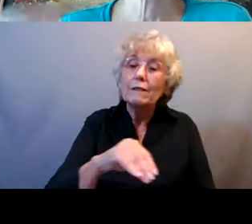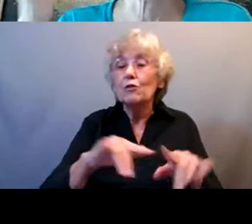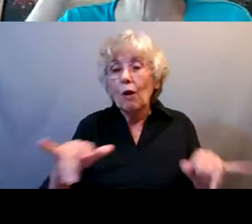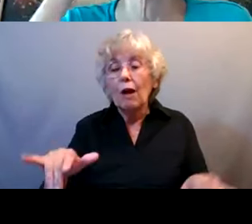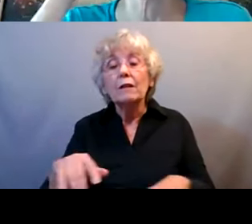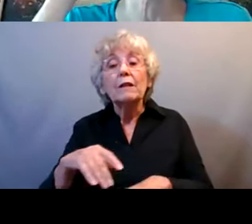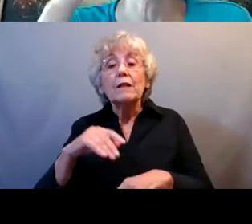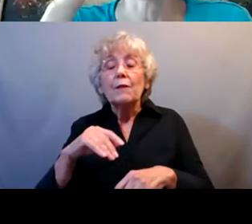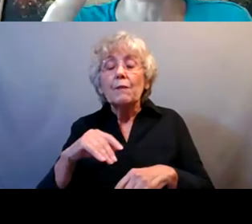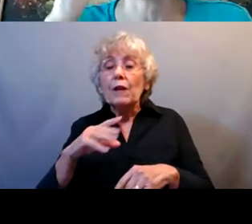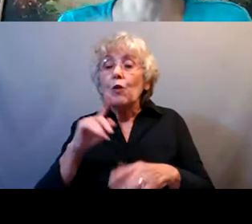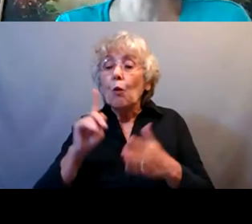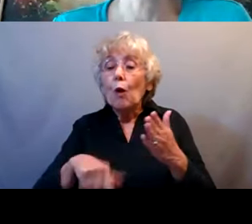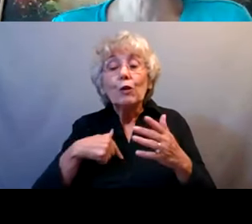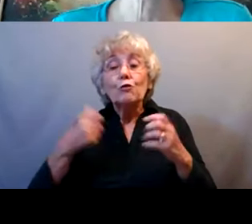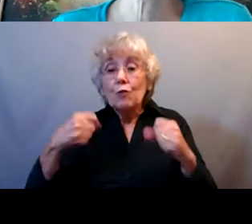do is